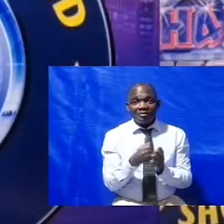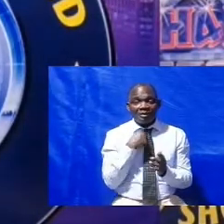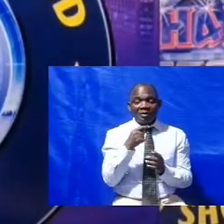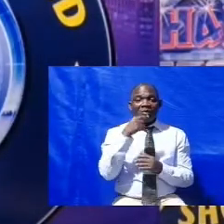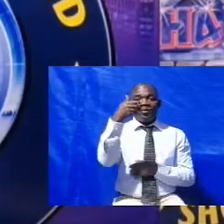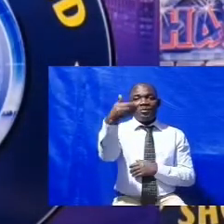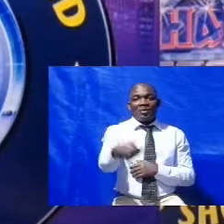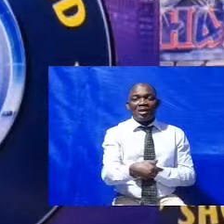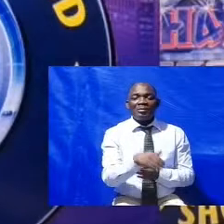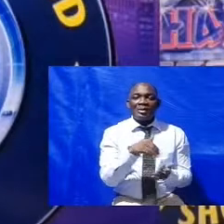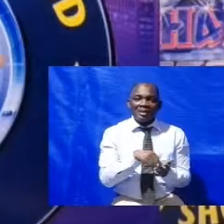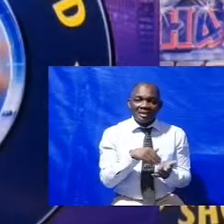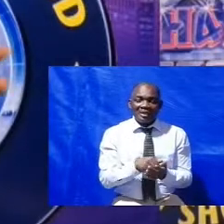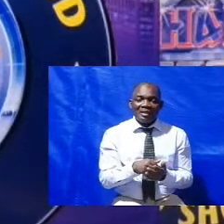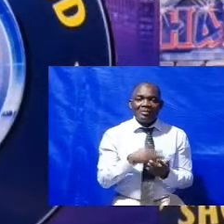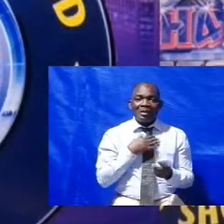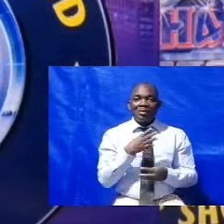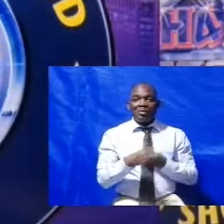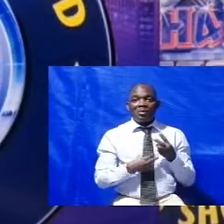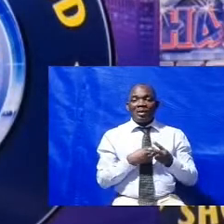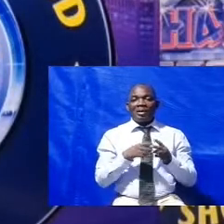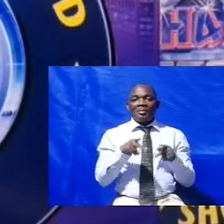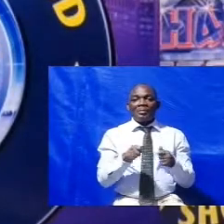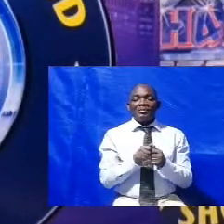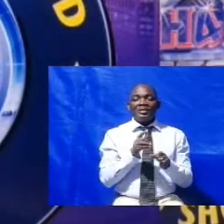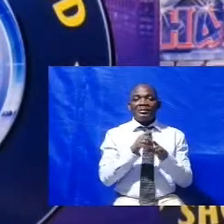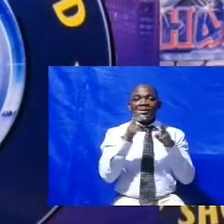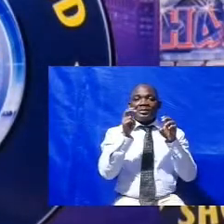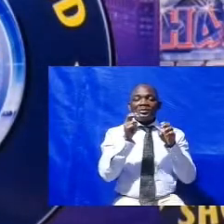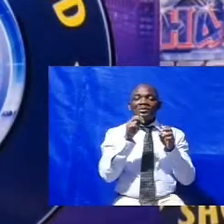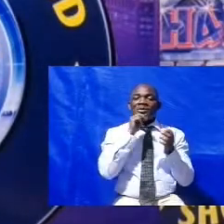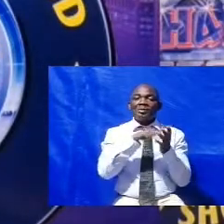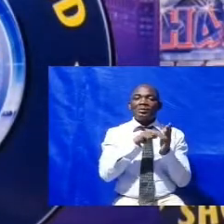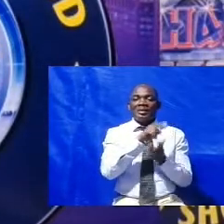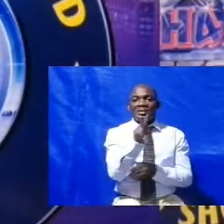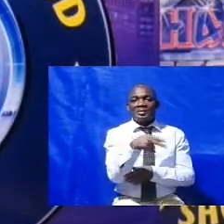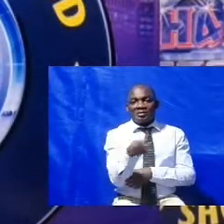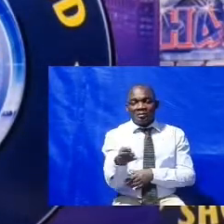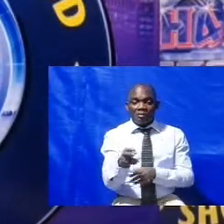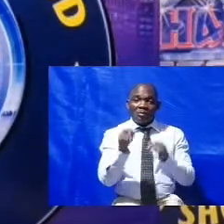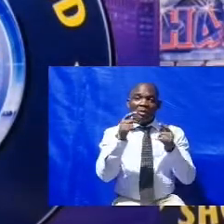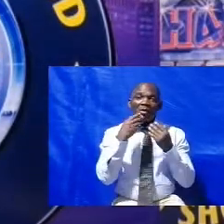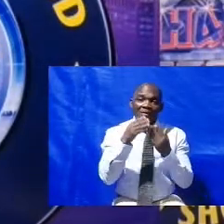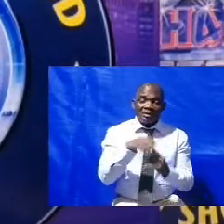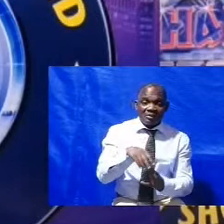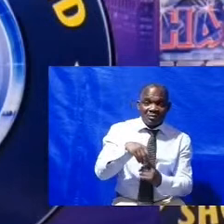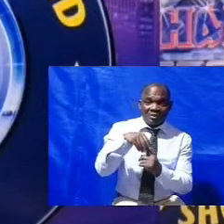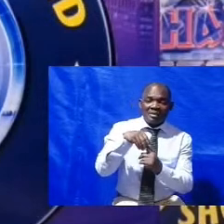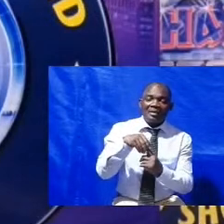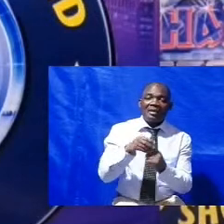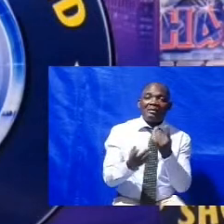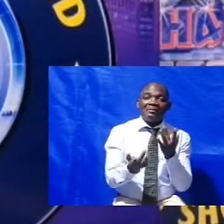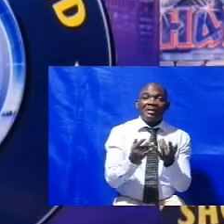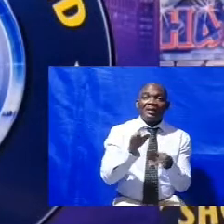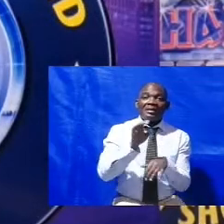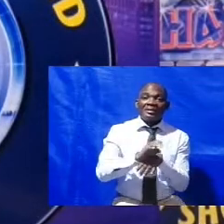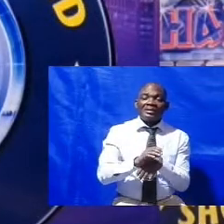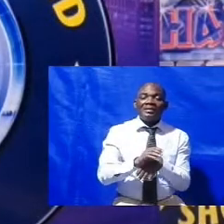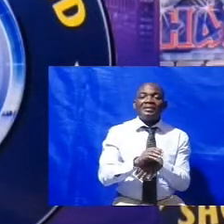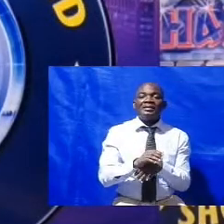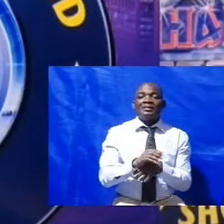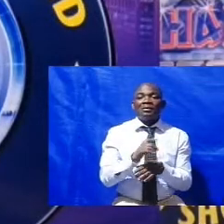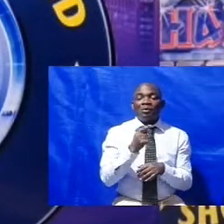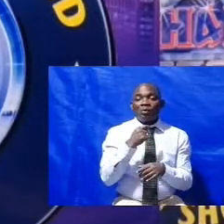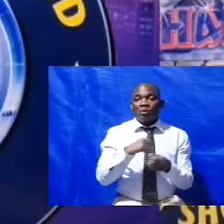with disability. And like I say, you are welcome. Welcome to my world where disability is not inability. Special thanks to